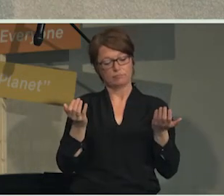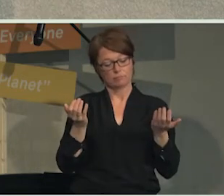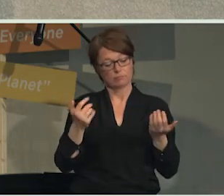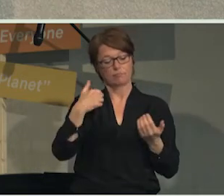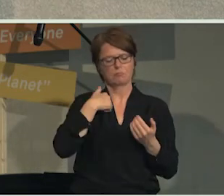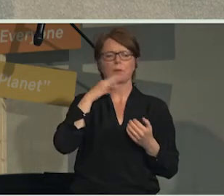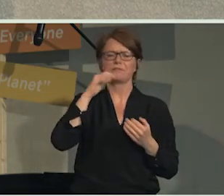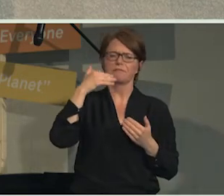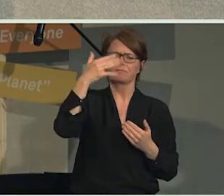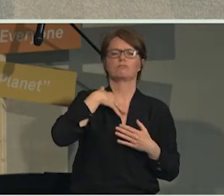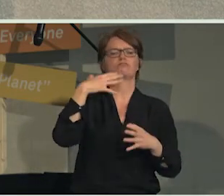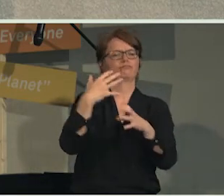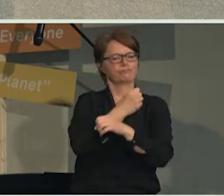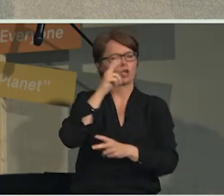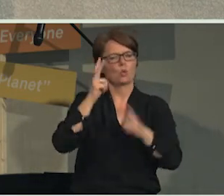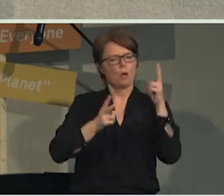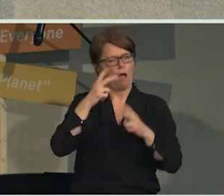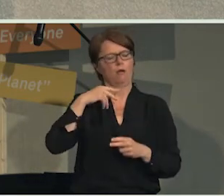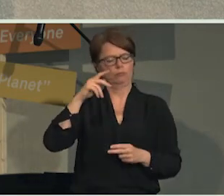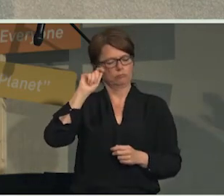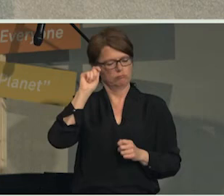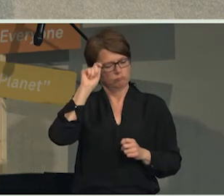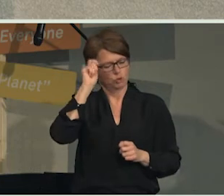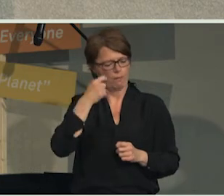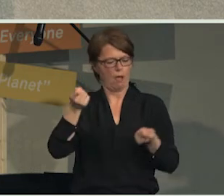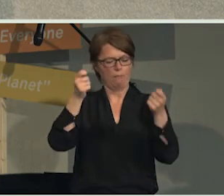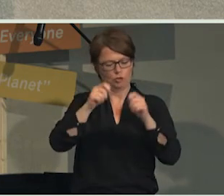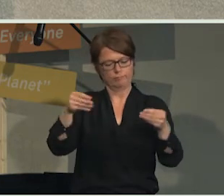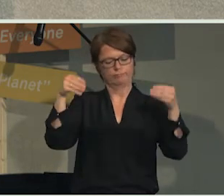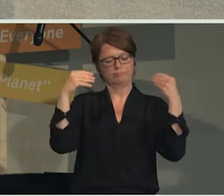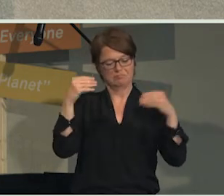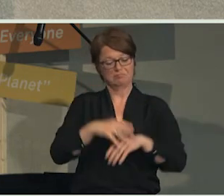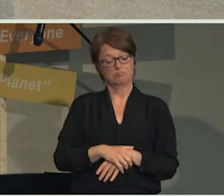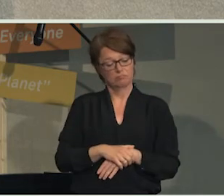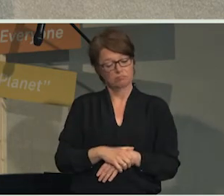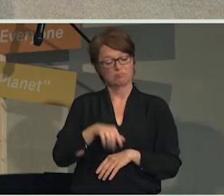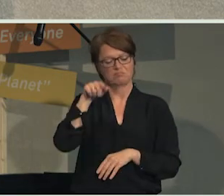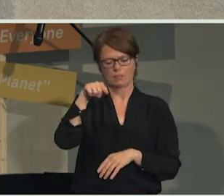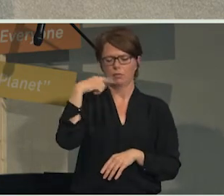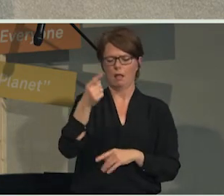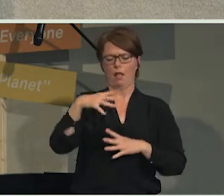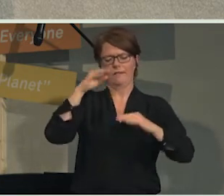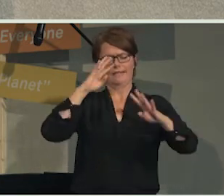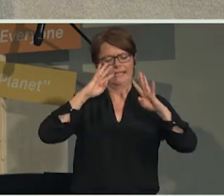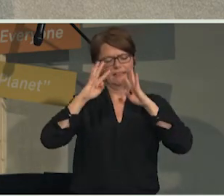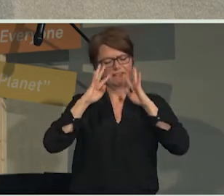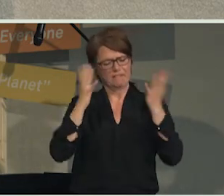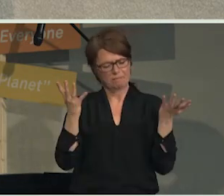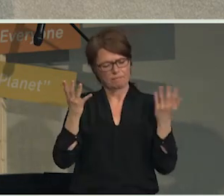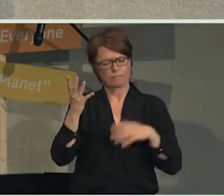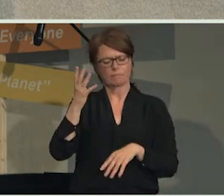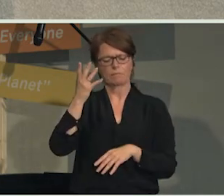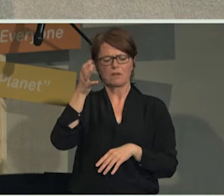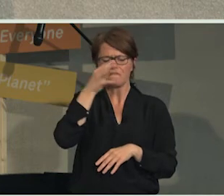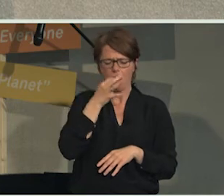that desk to wear that black robe. In German, we don't have that thing on the head, you know. we just go like that with a black rope.